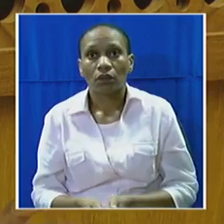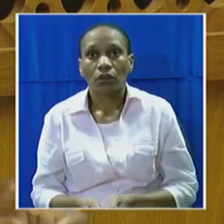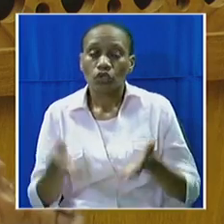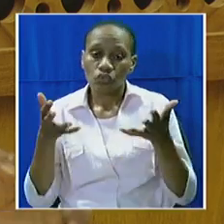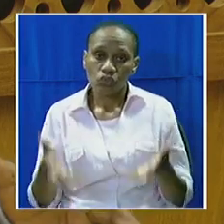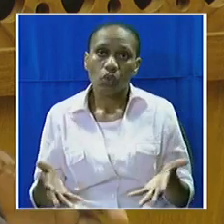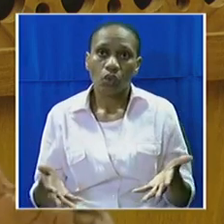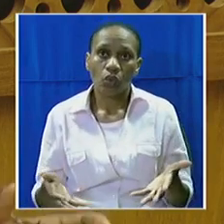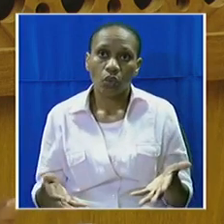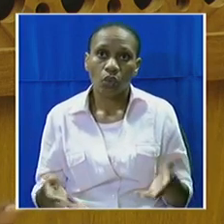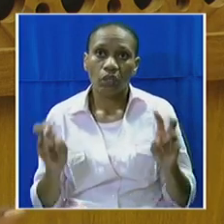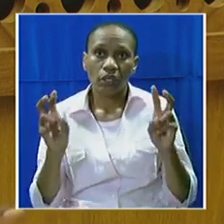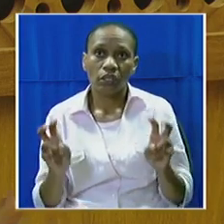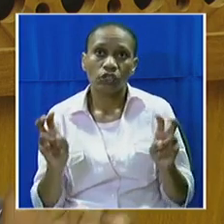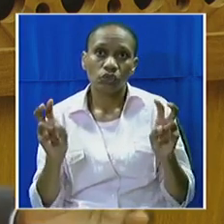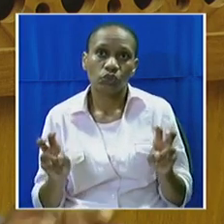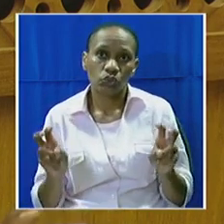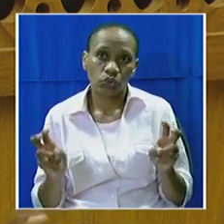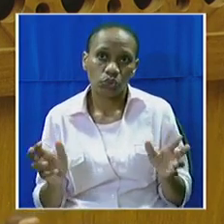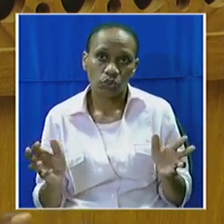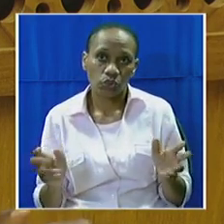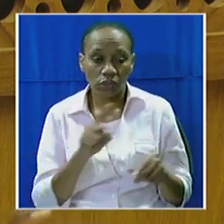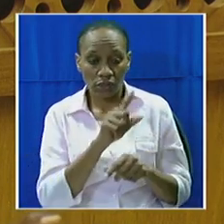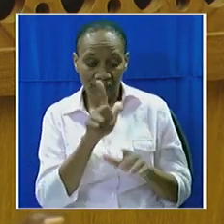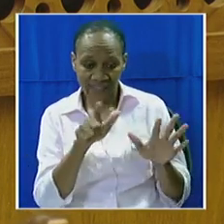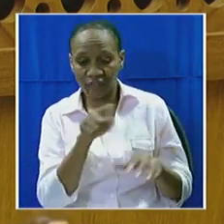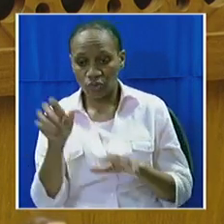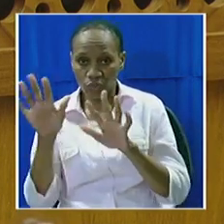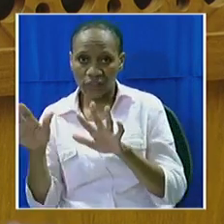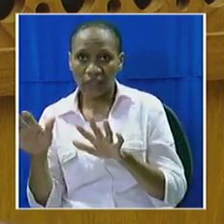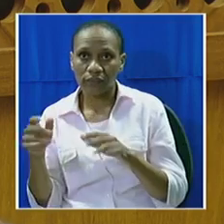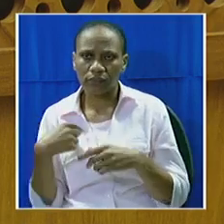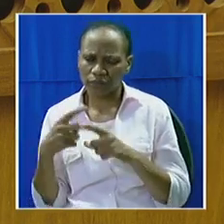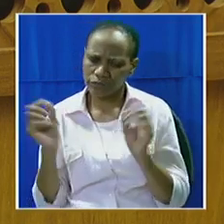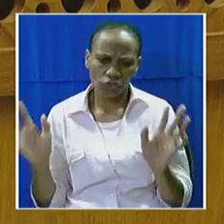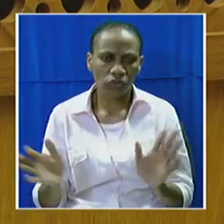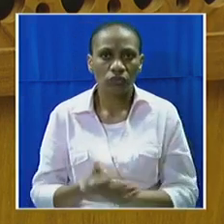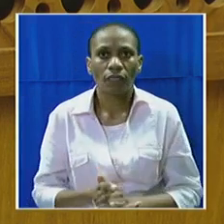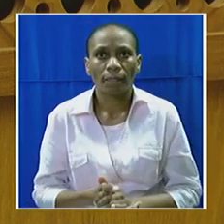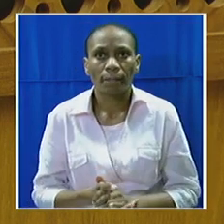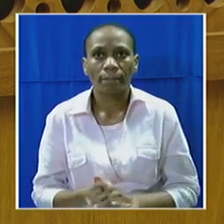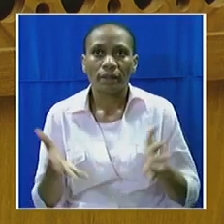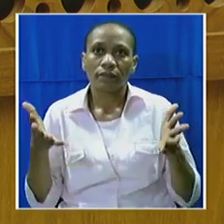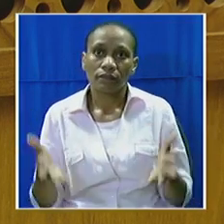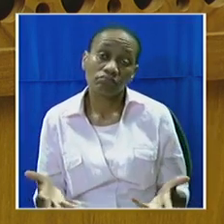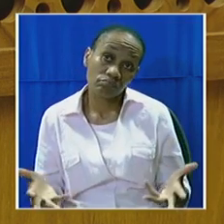So the issue, I've given 7 to 10 days. I think the member must just be patient.